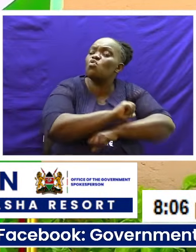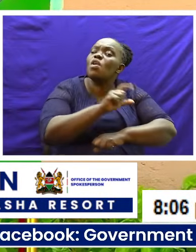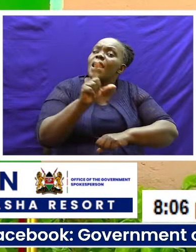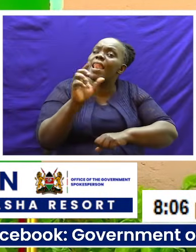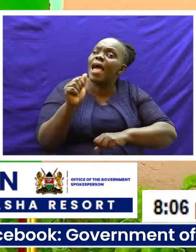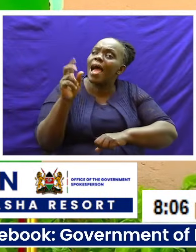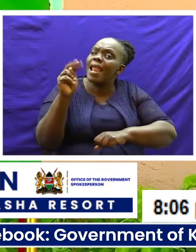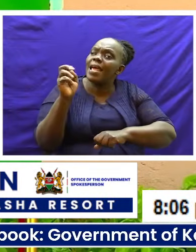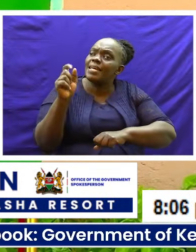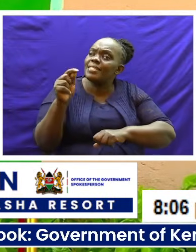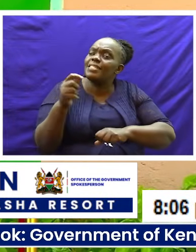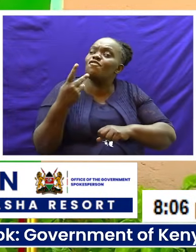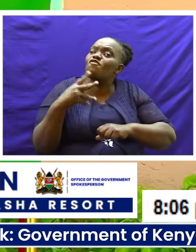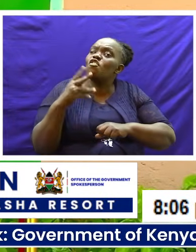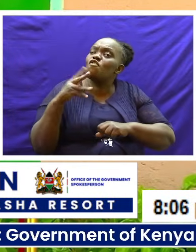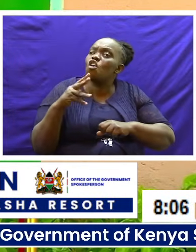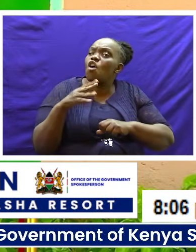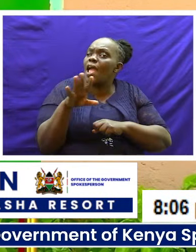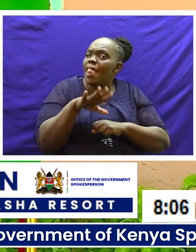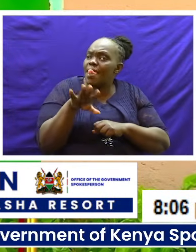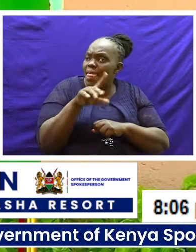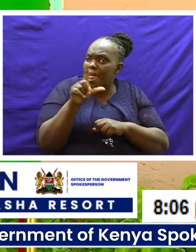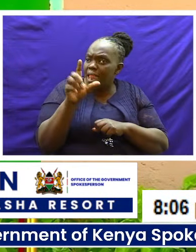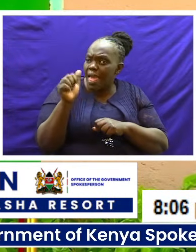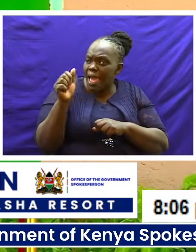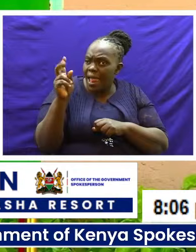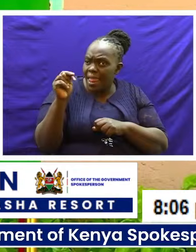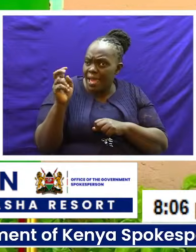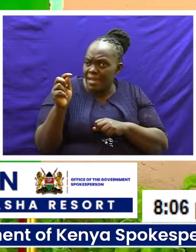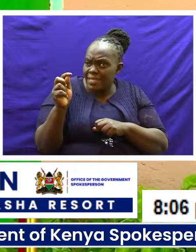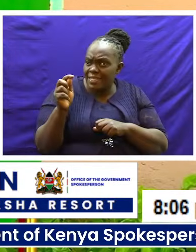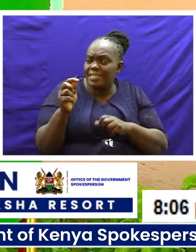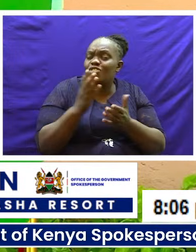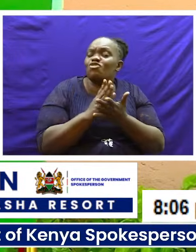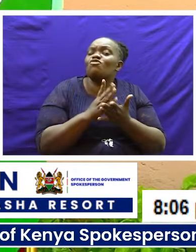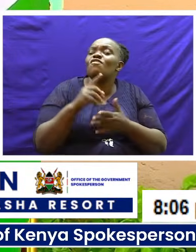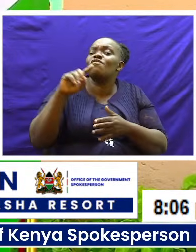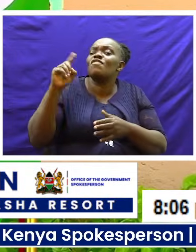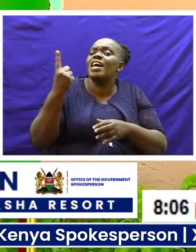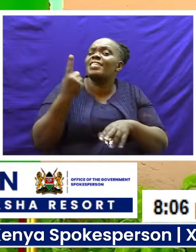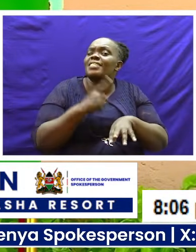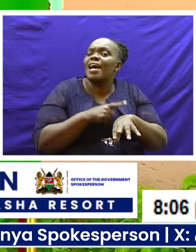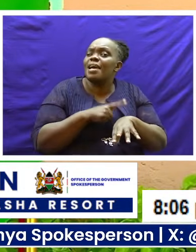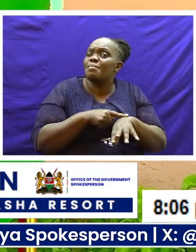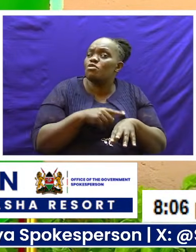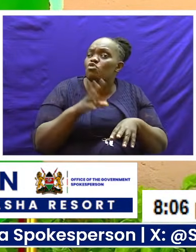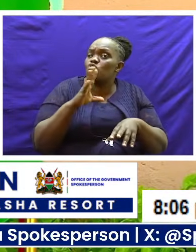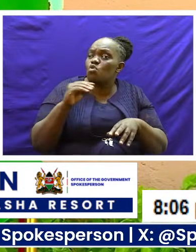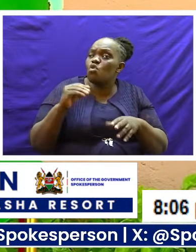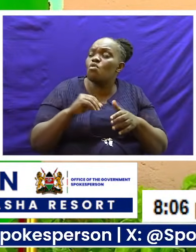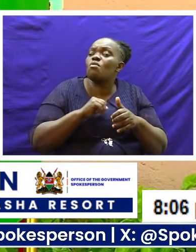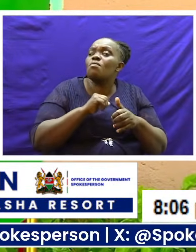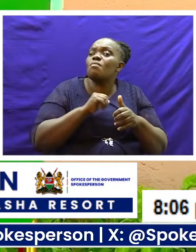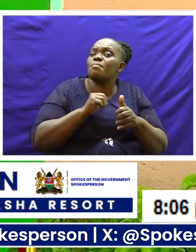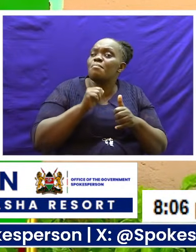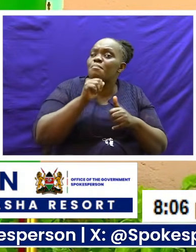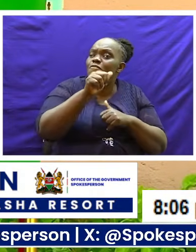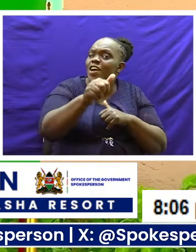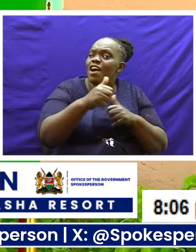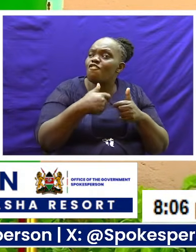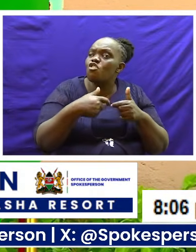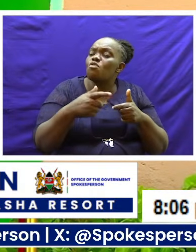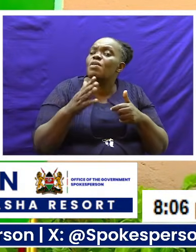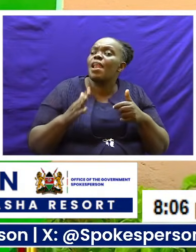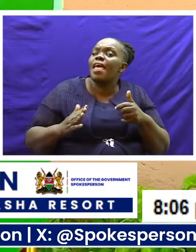I finished my Form 4 in Lanet. That was my first time to go beyond Naivasha. Naivasha?